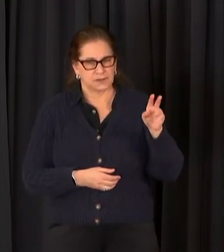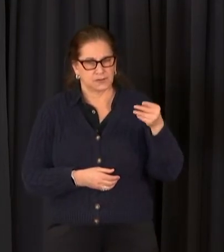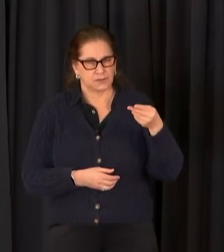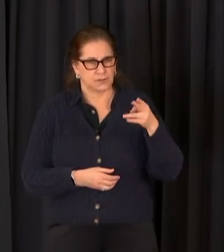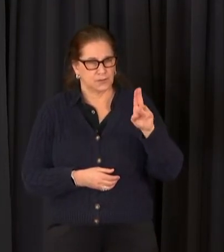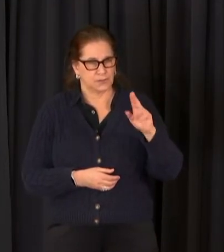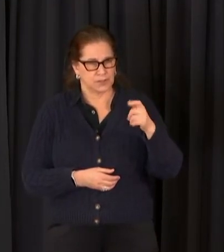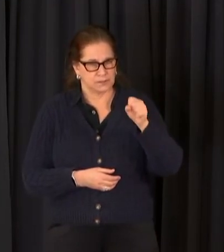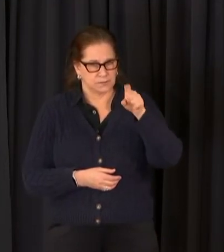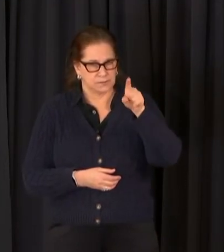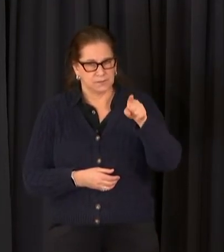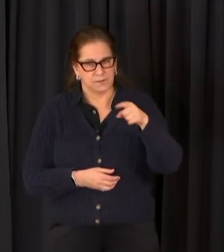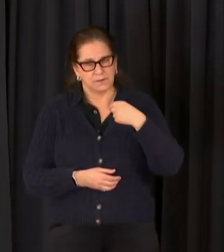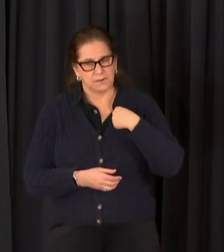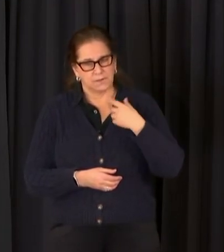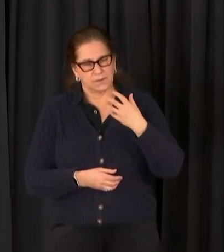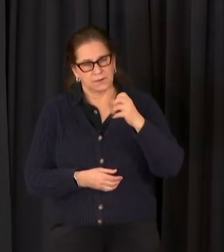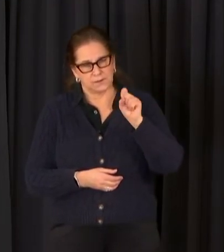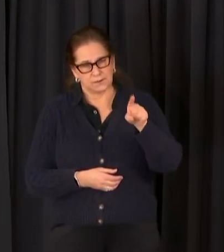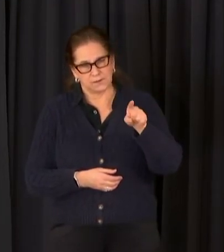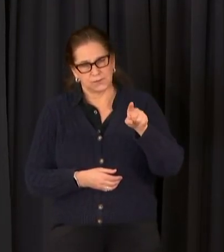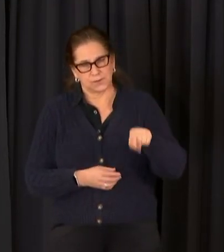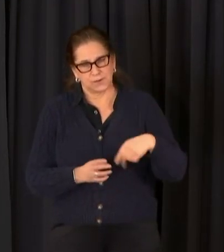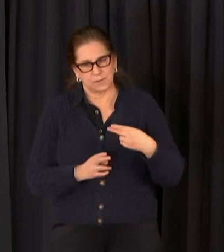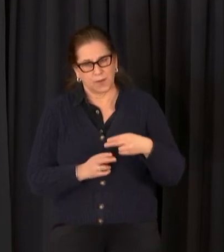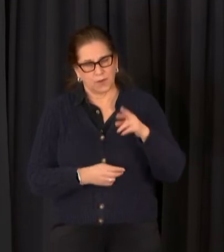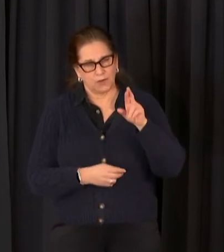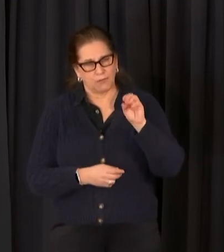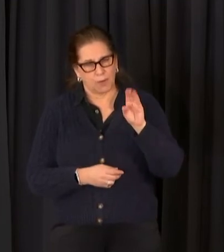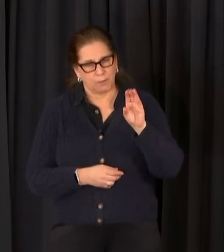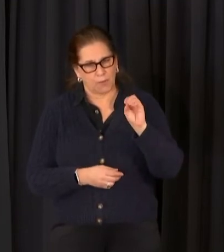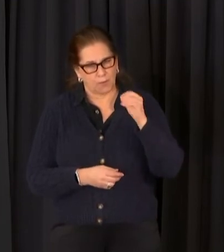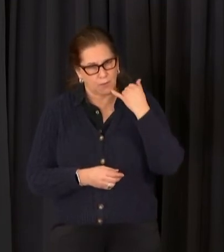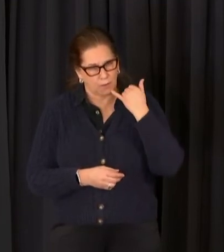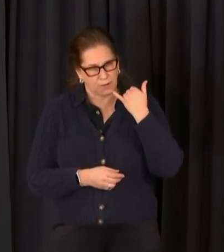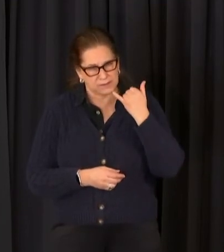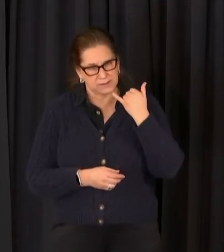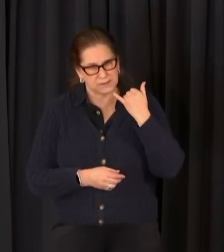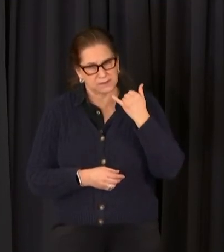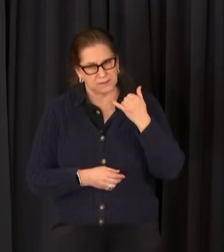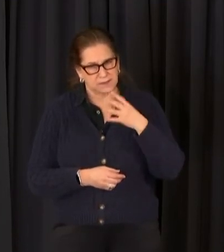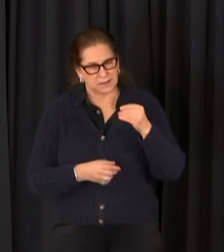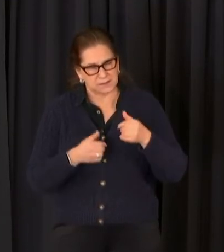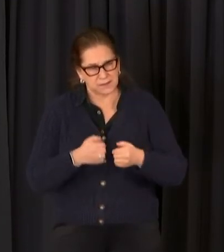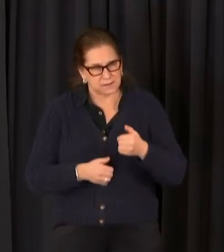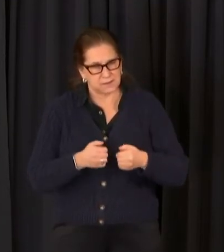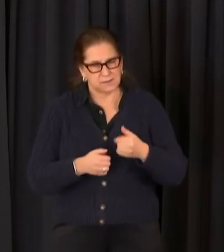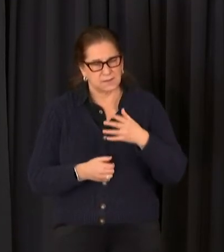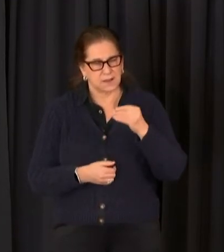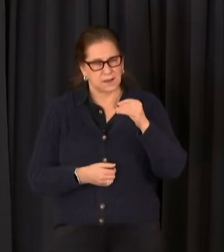program that you laid out in terms of the robocalls and the texts and the AI